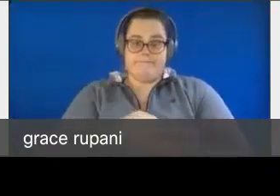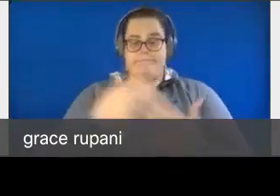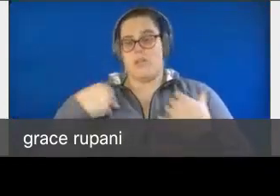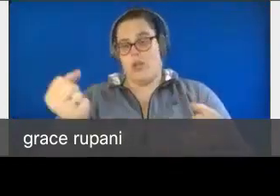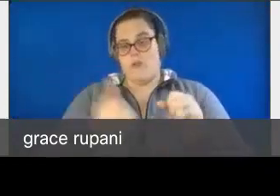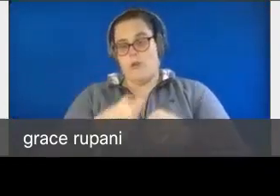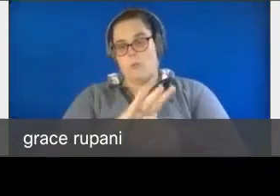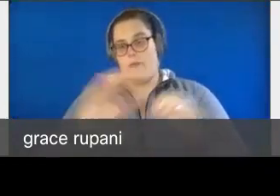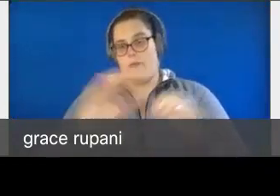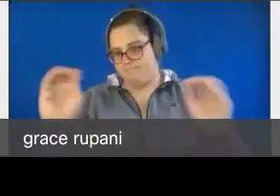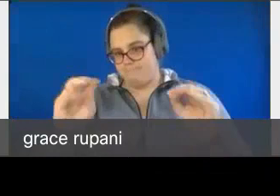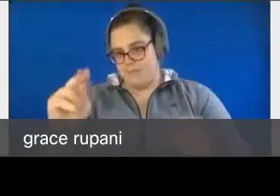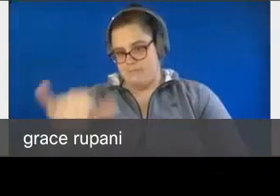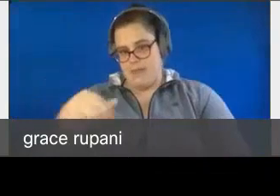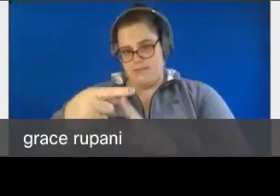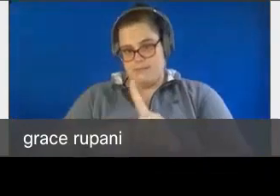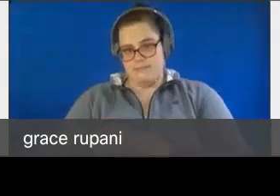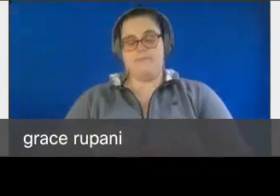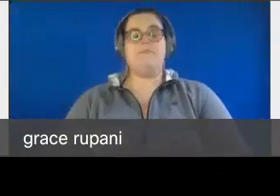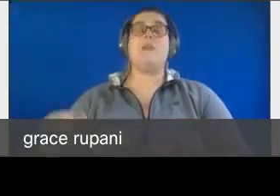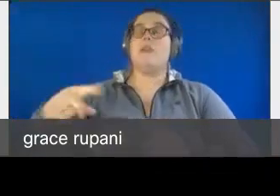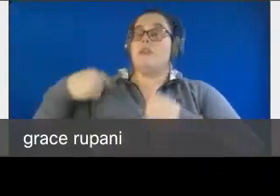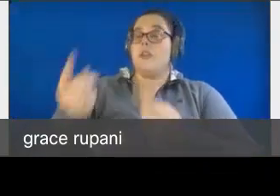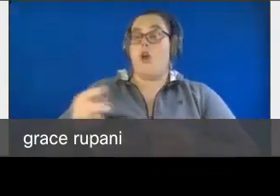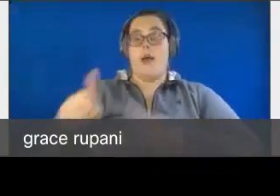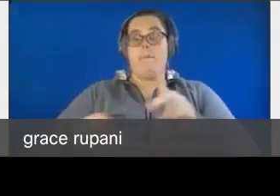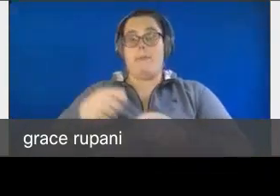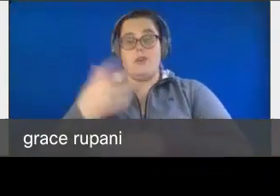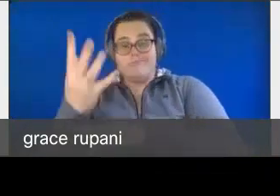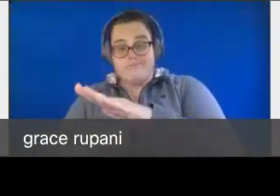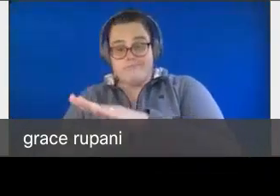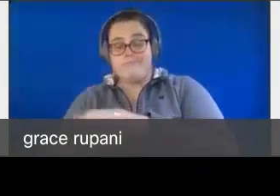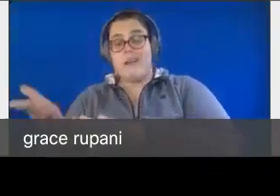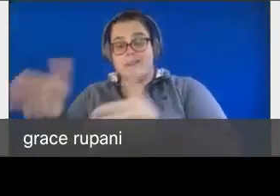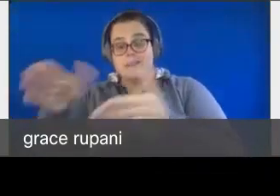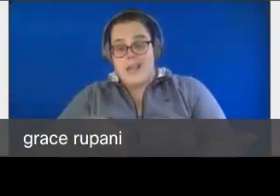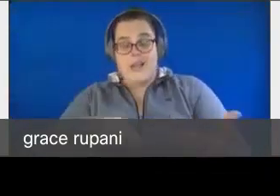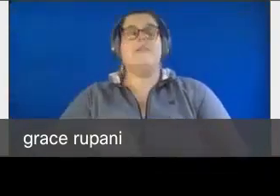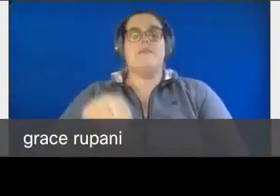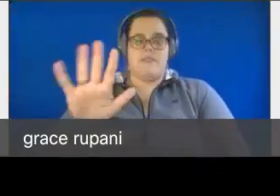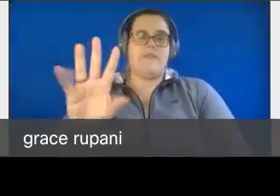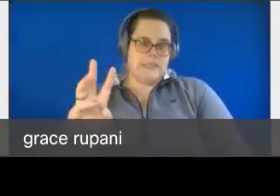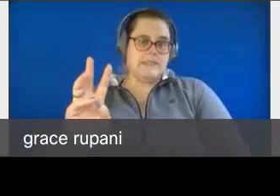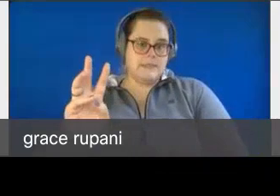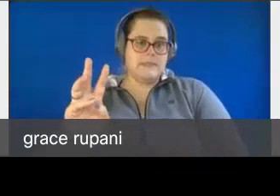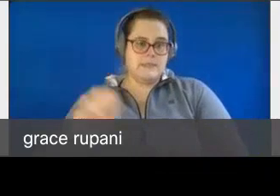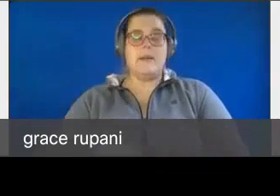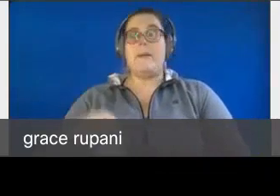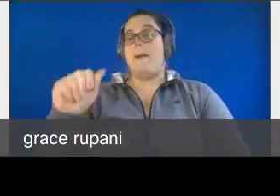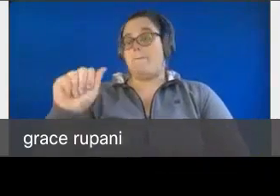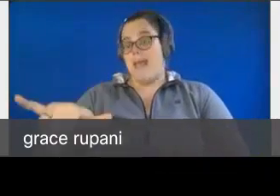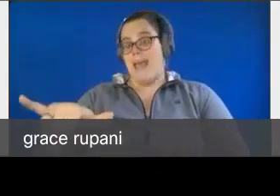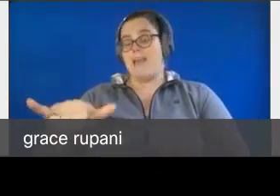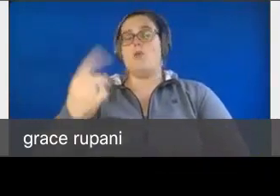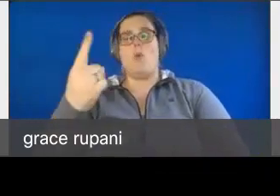So far, we have lost 56 people that we support to COVID-19. In the month of May, 1 person in a host home has passed away